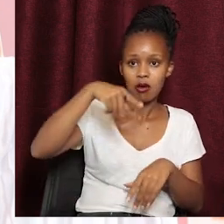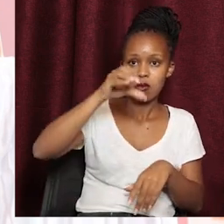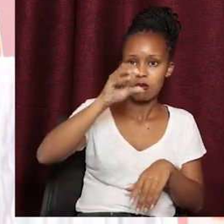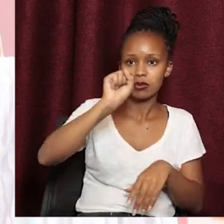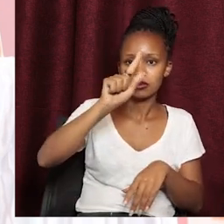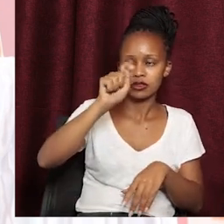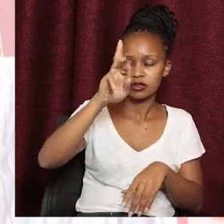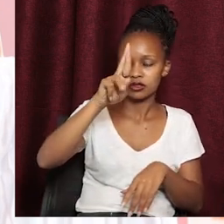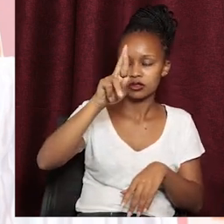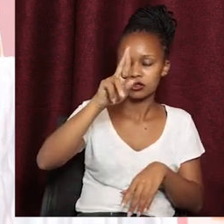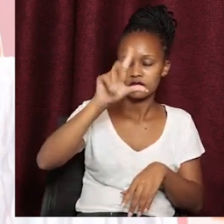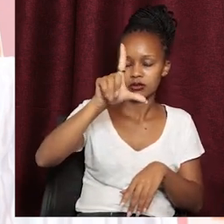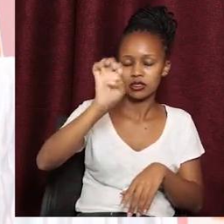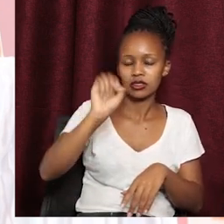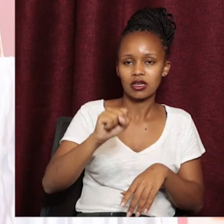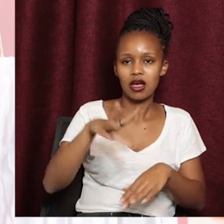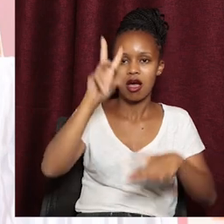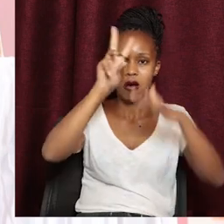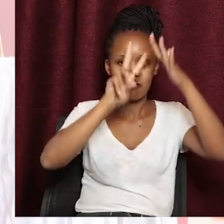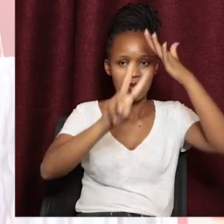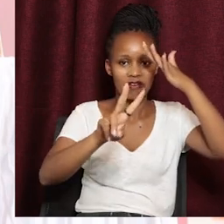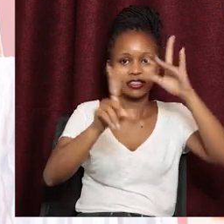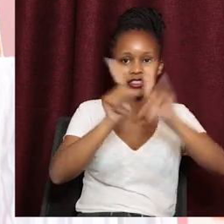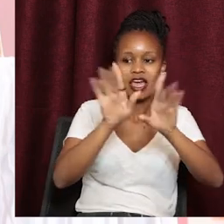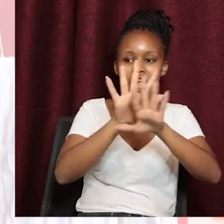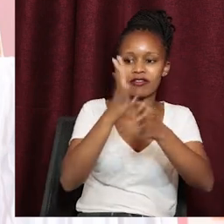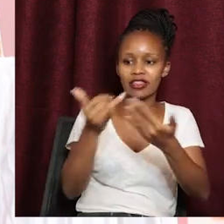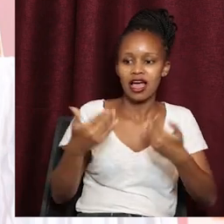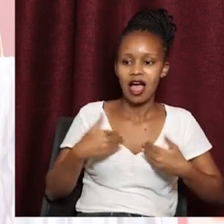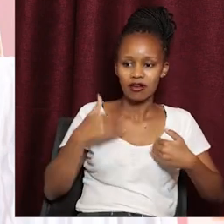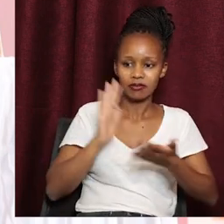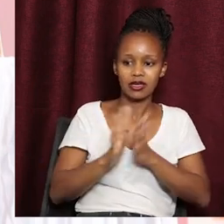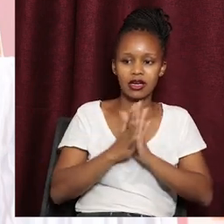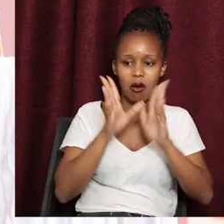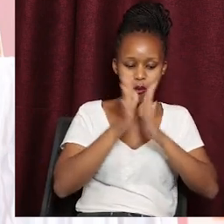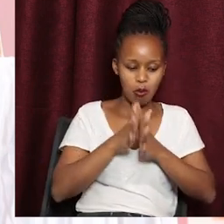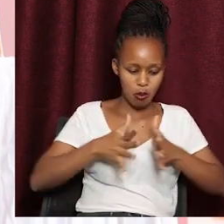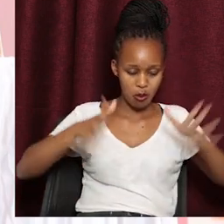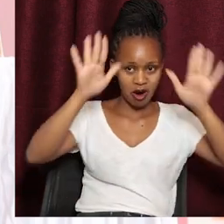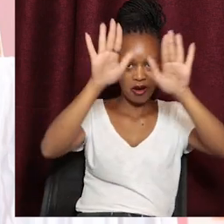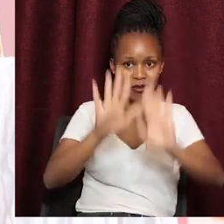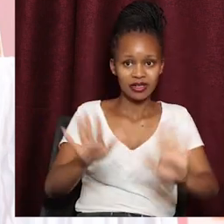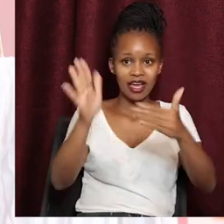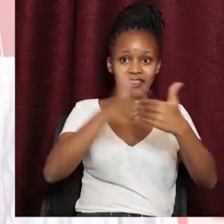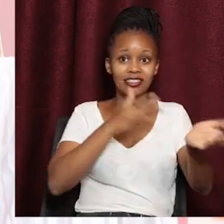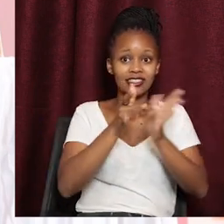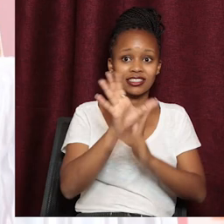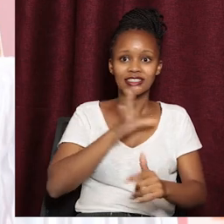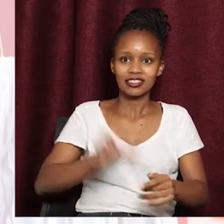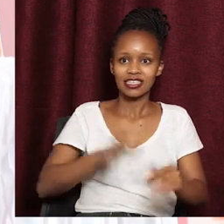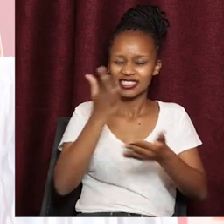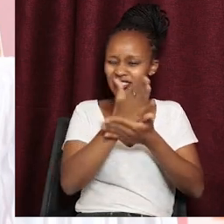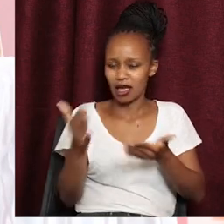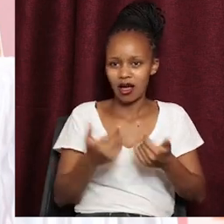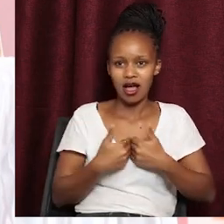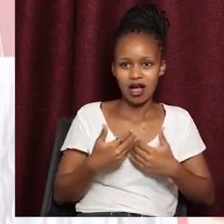our prophets, our prophetesses, our oracles, our everything have become more important than Jesus Christ. In fact, some of